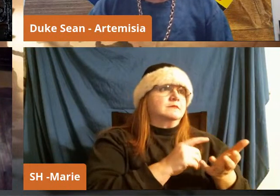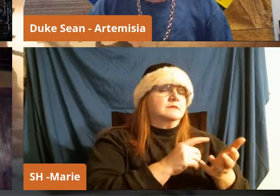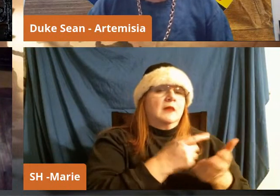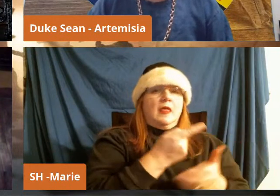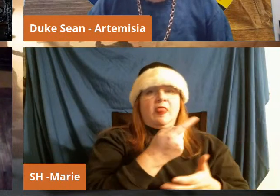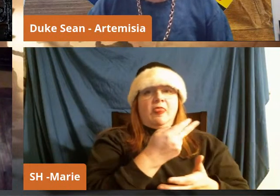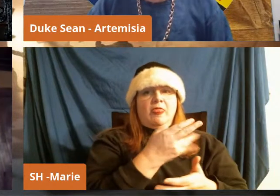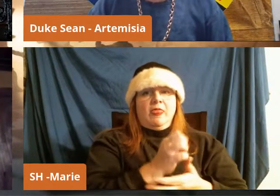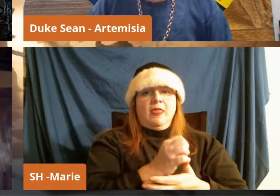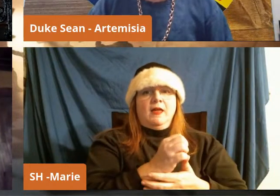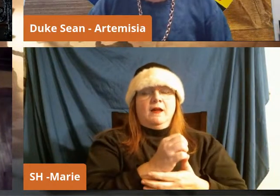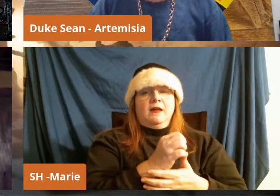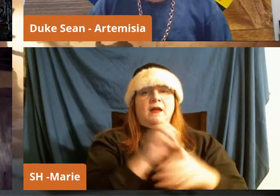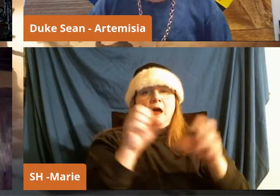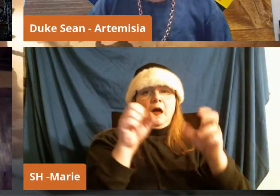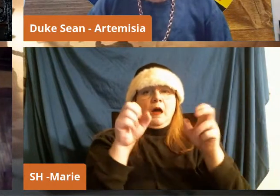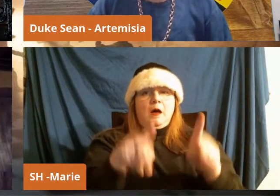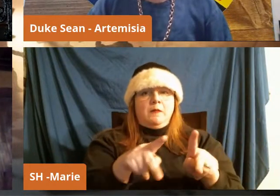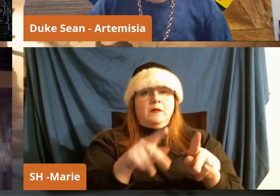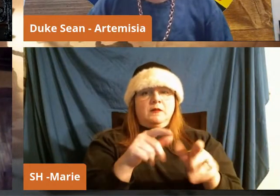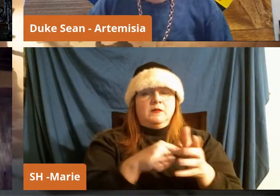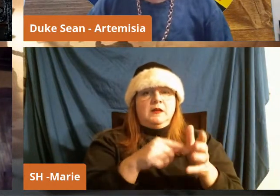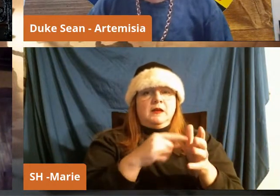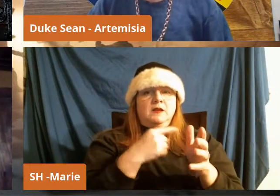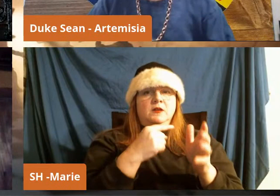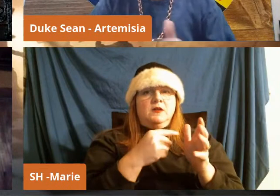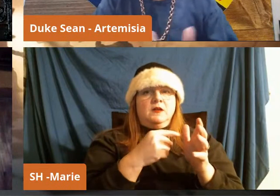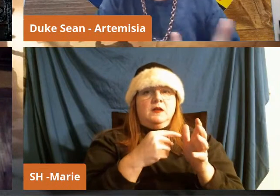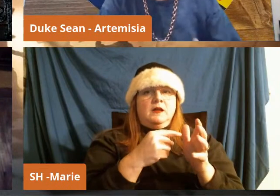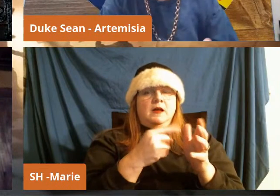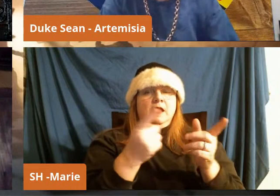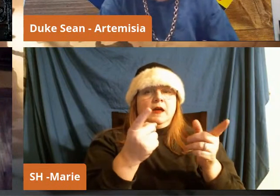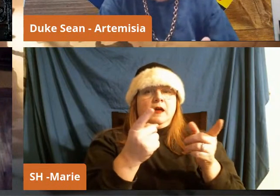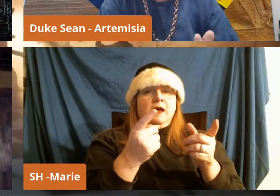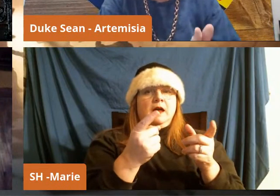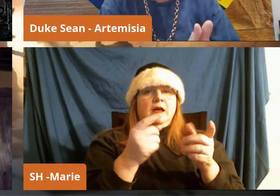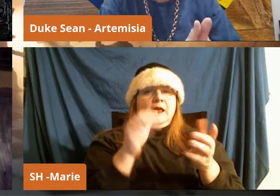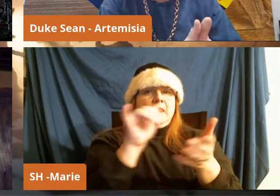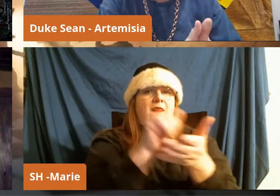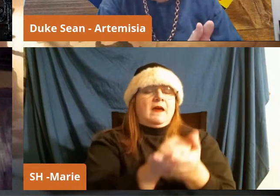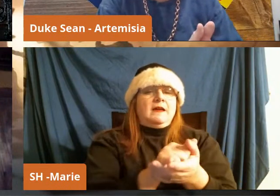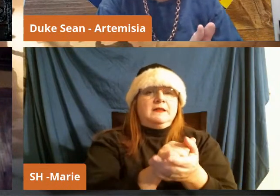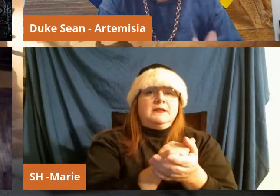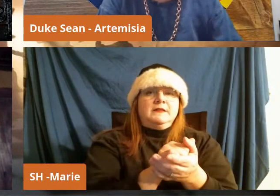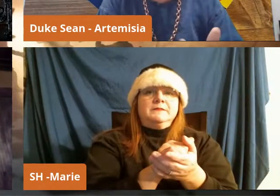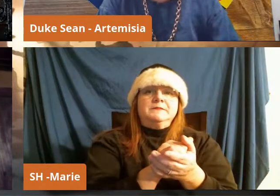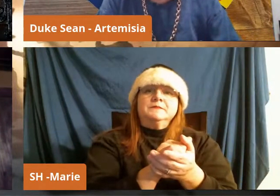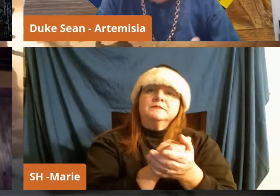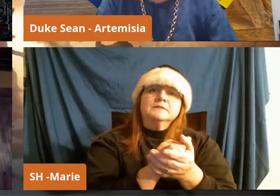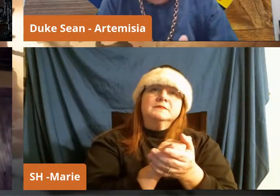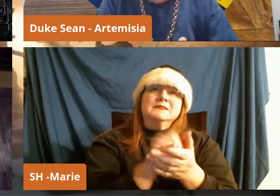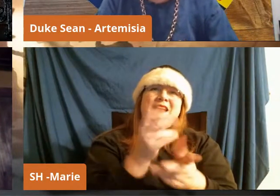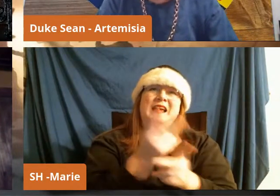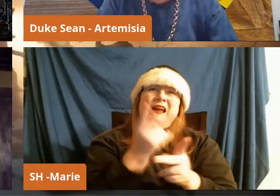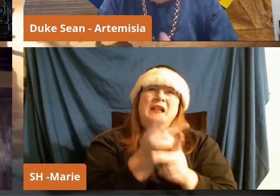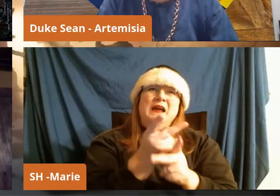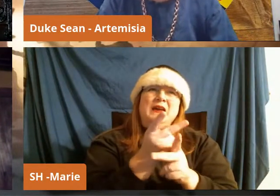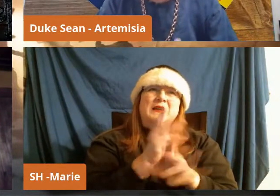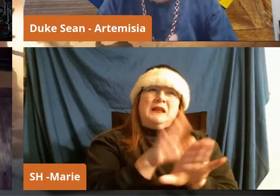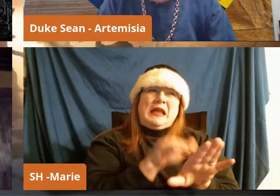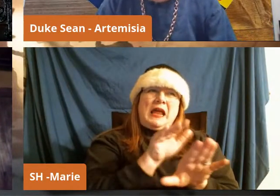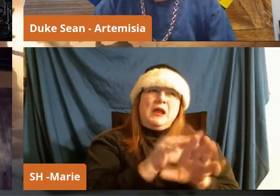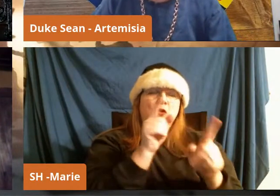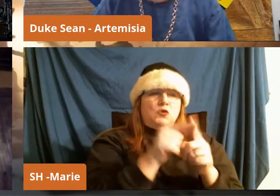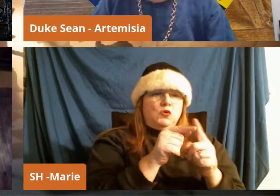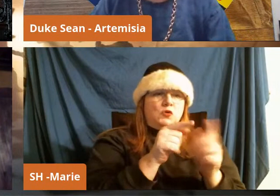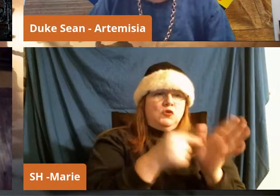the opportunities do not exist. Opportunities that kind of cater to